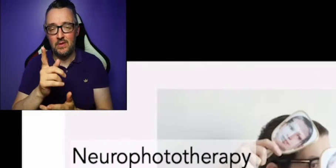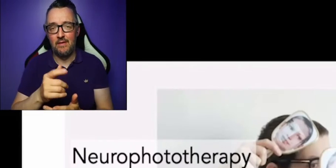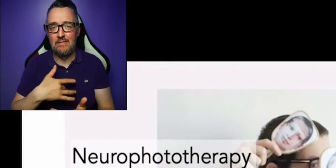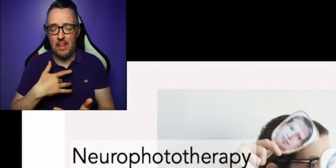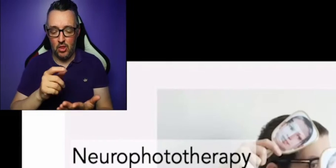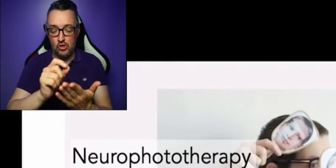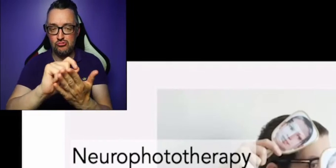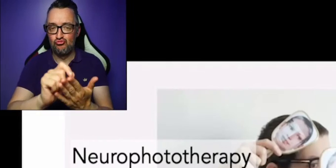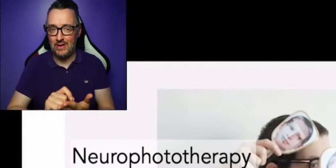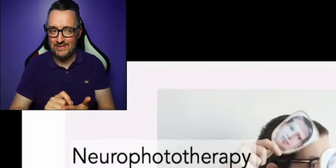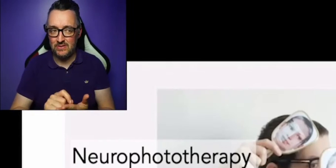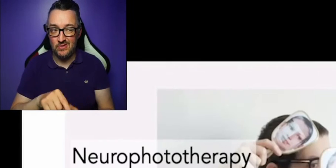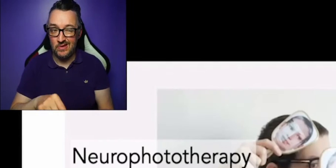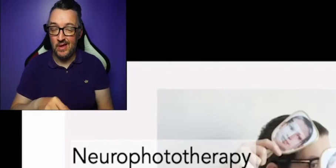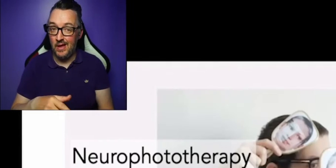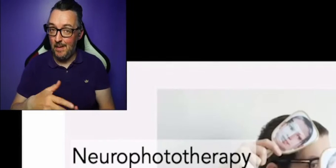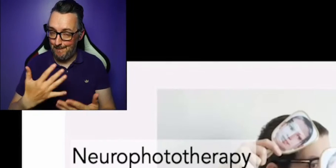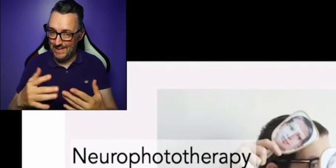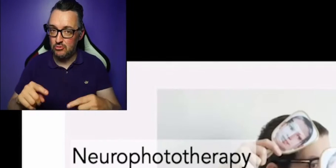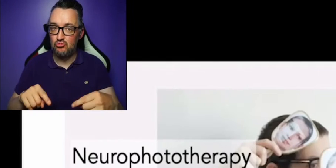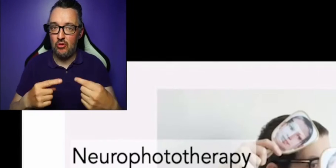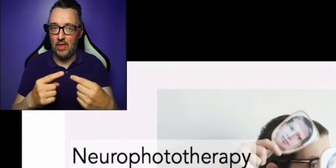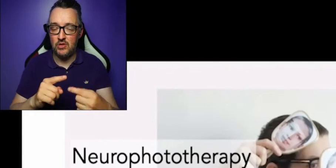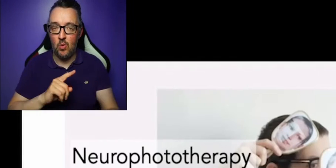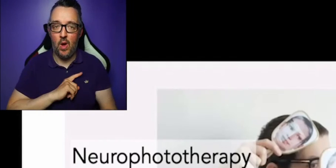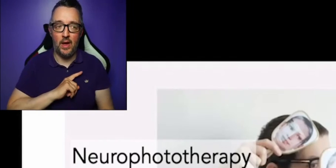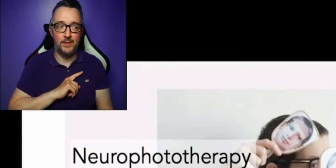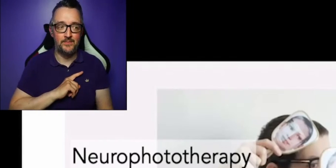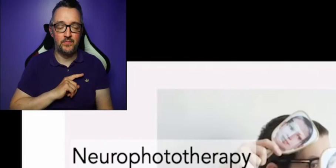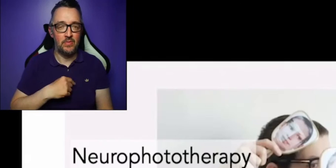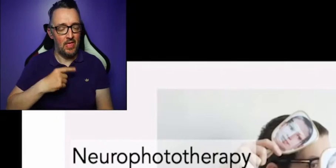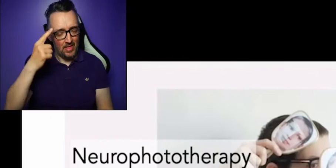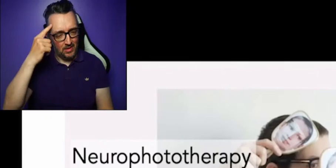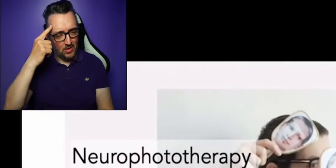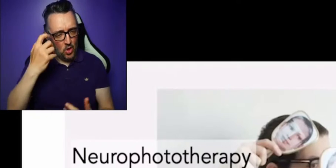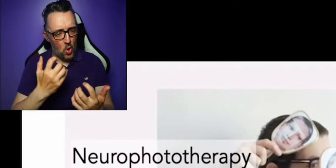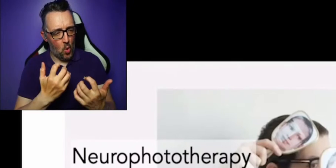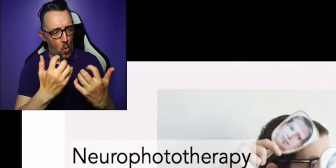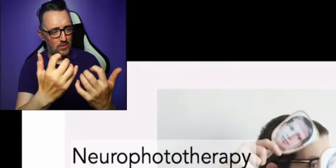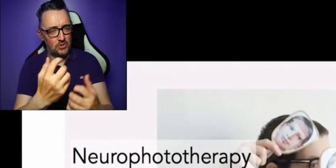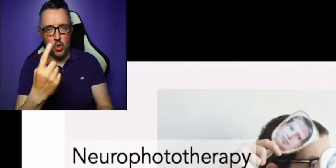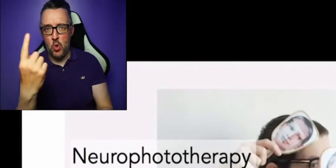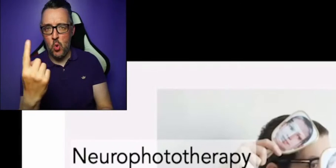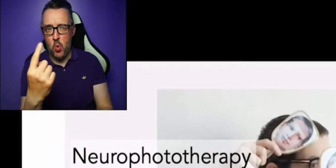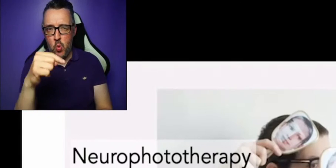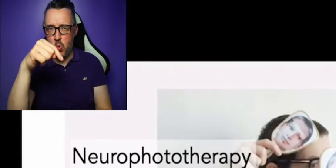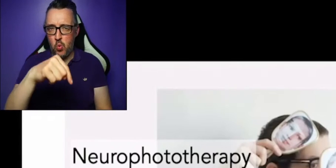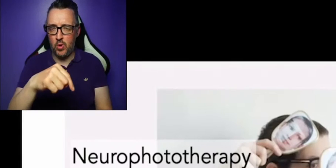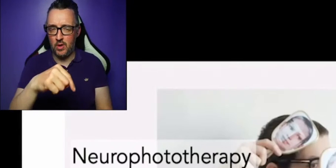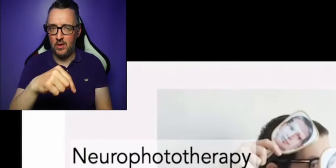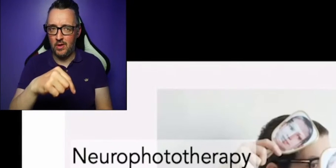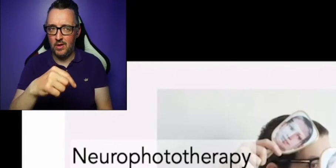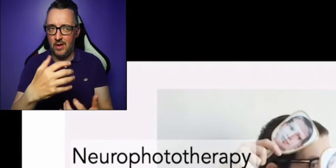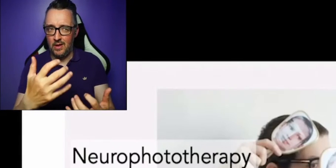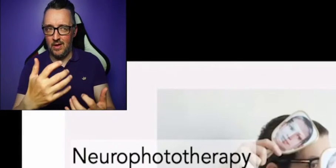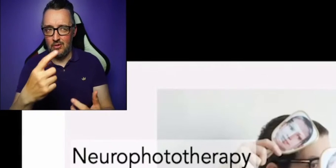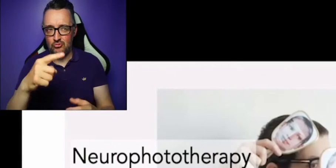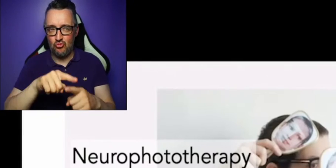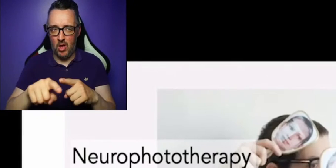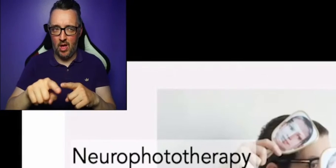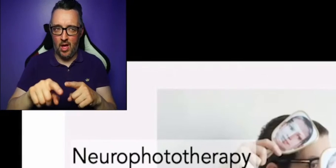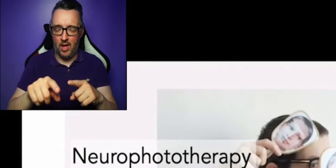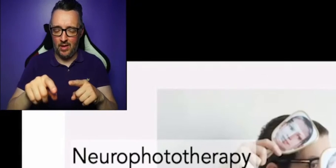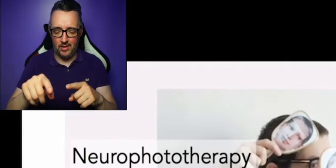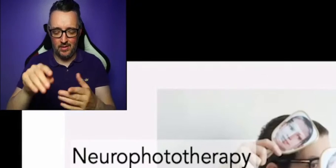find the writing quite challenging, because I had to think about possible audiences and really try